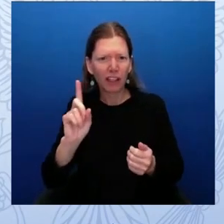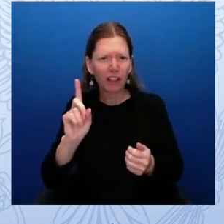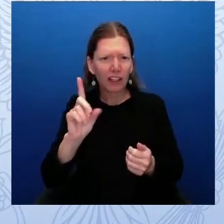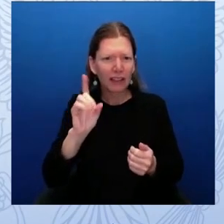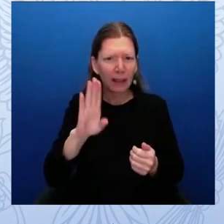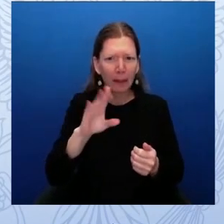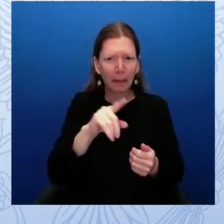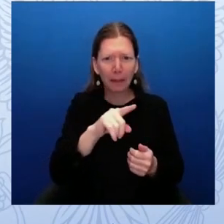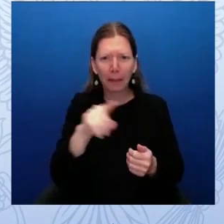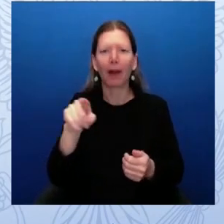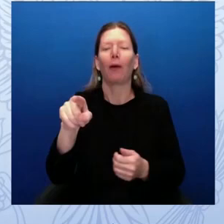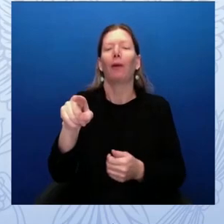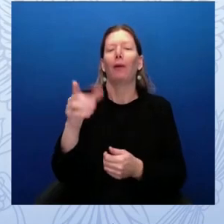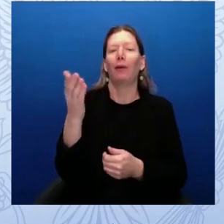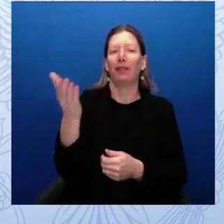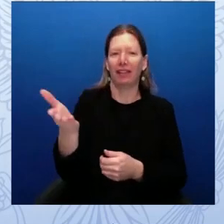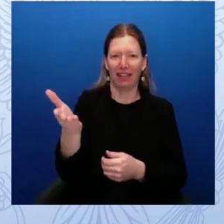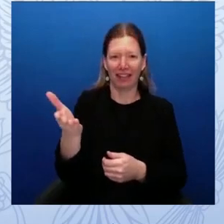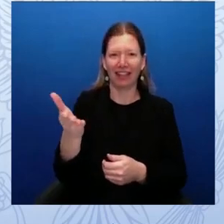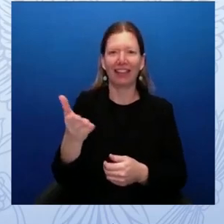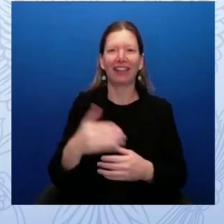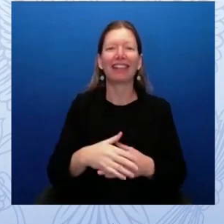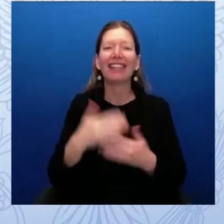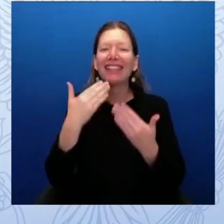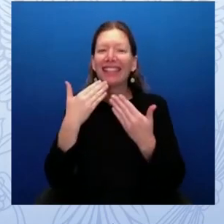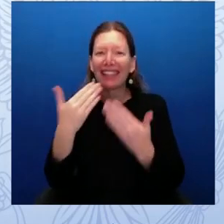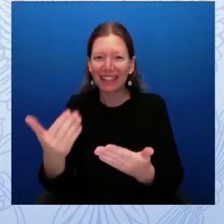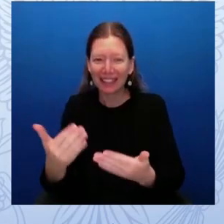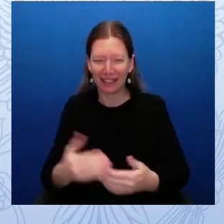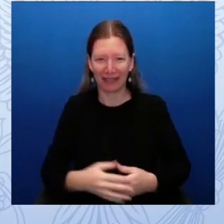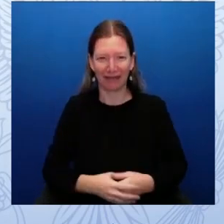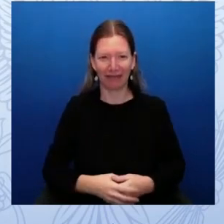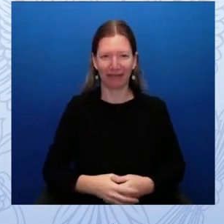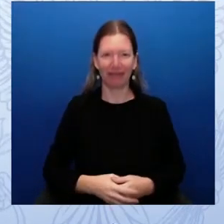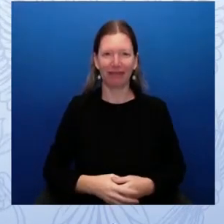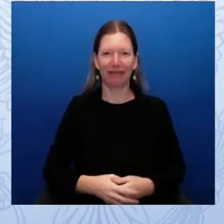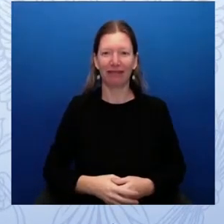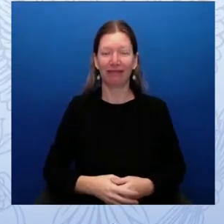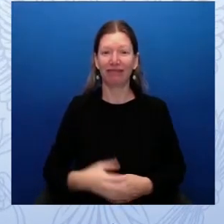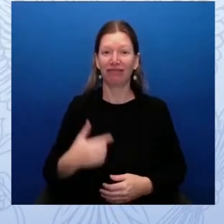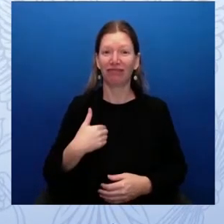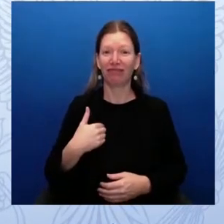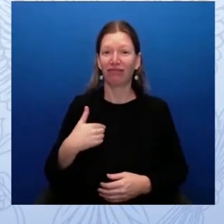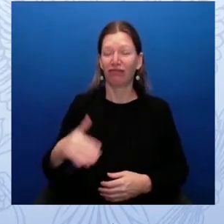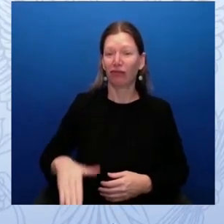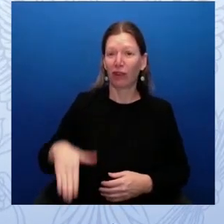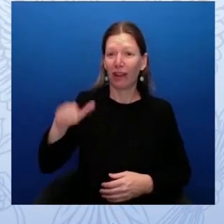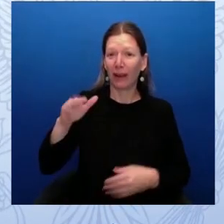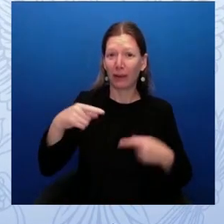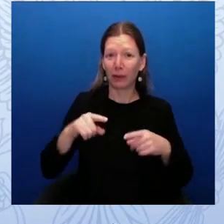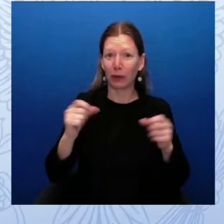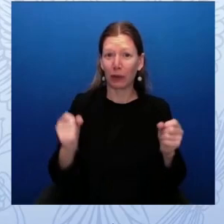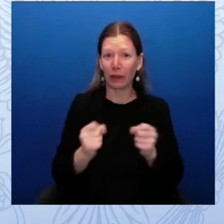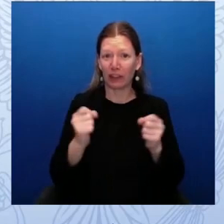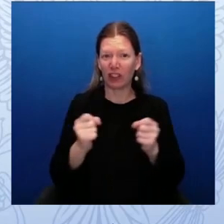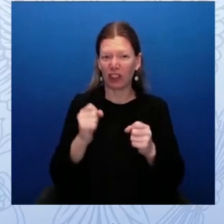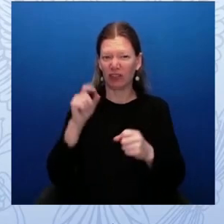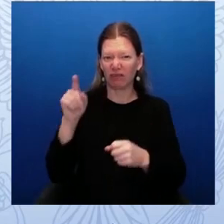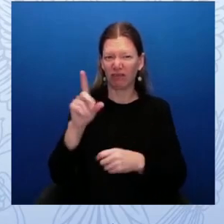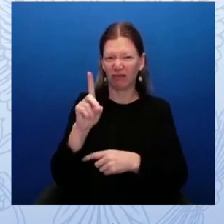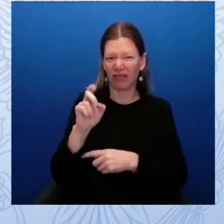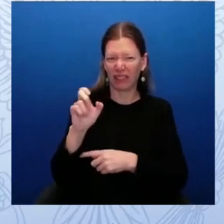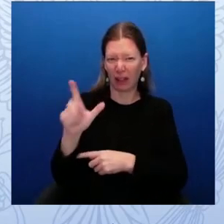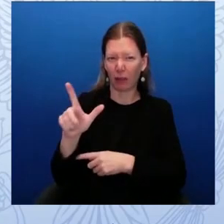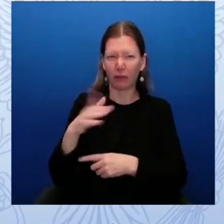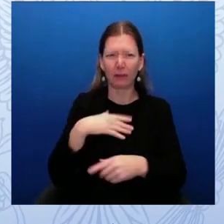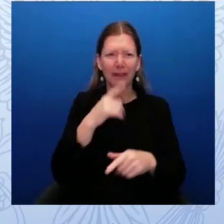Thank you. When I was growing up during winter, my sisters and I would